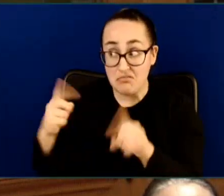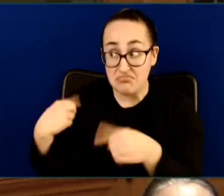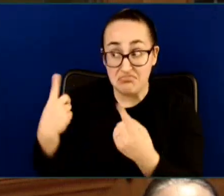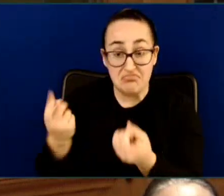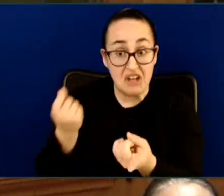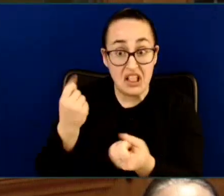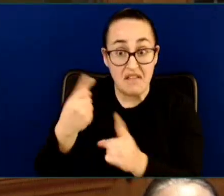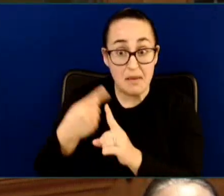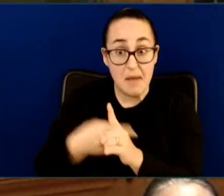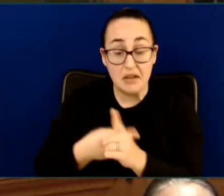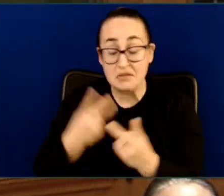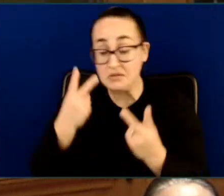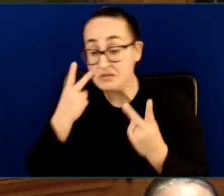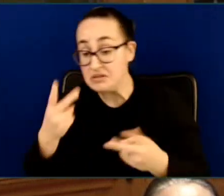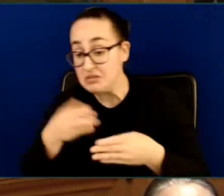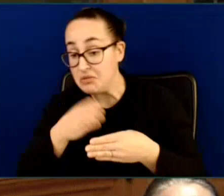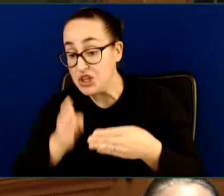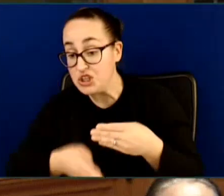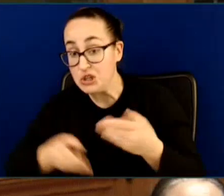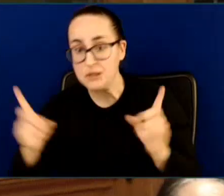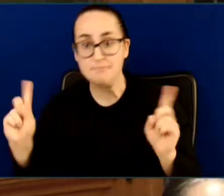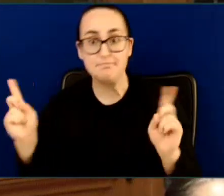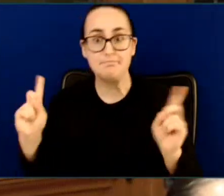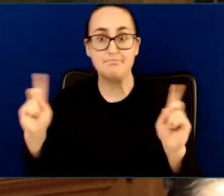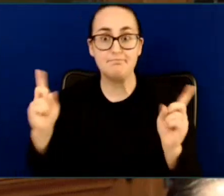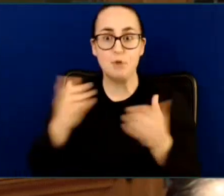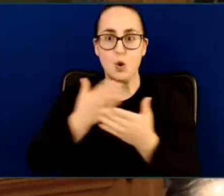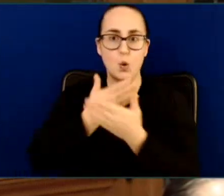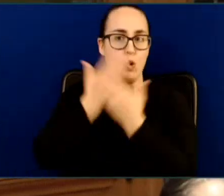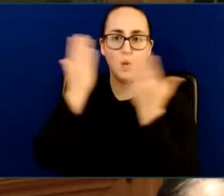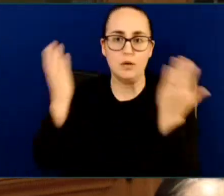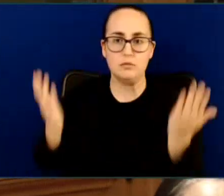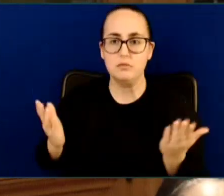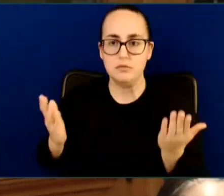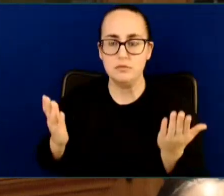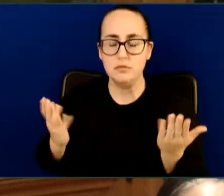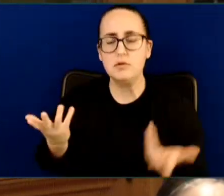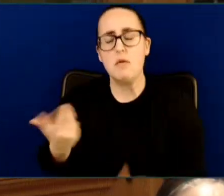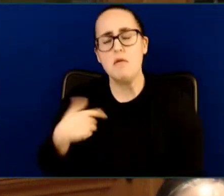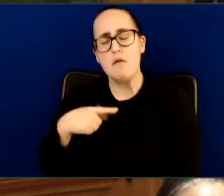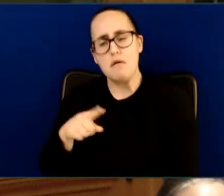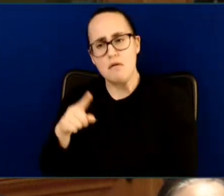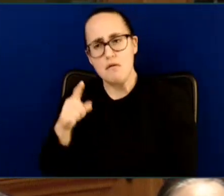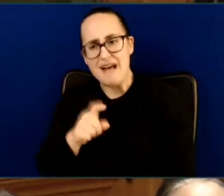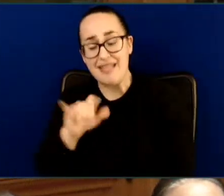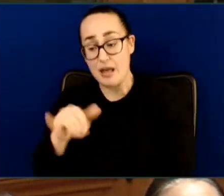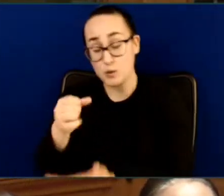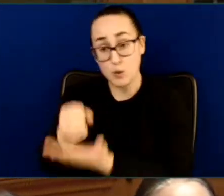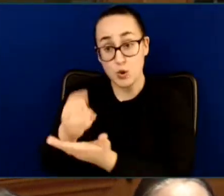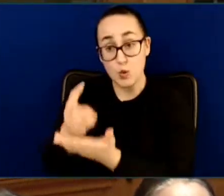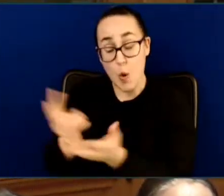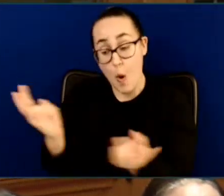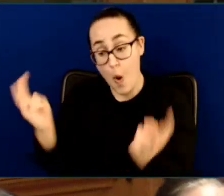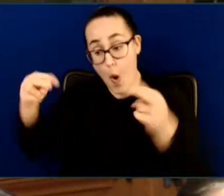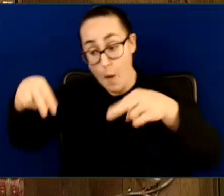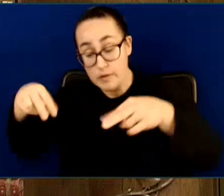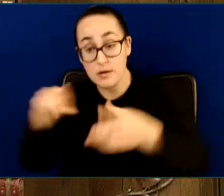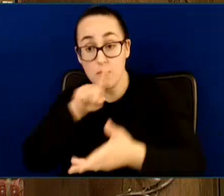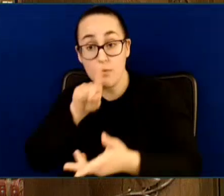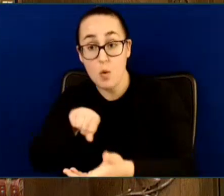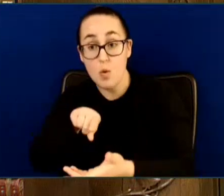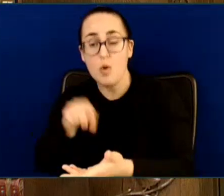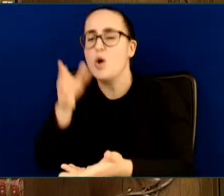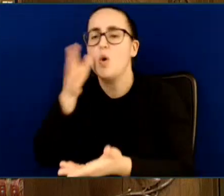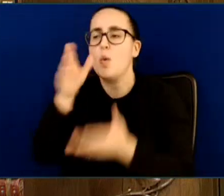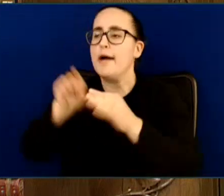Speaker, to the Minister of Children and Family Development, when will the social work oversight report be released to the public?